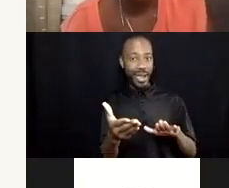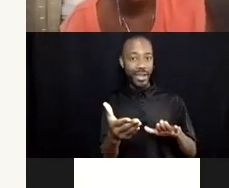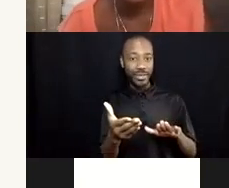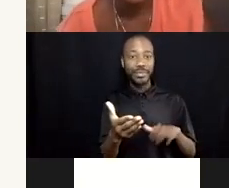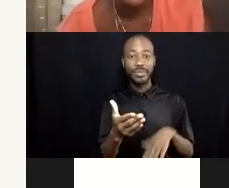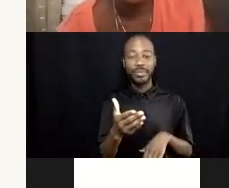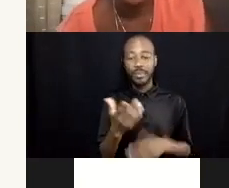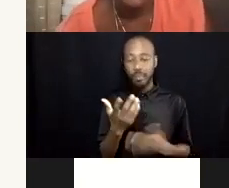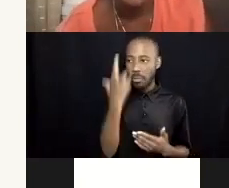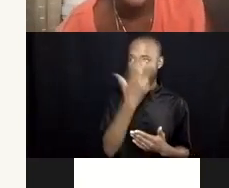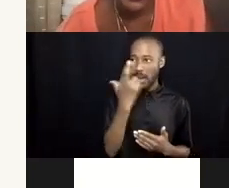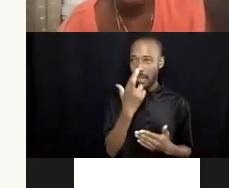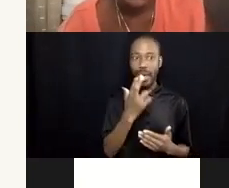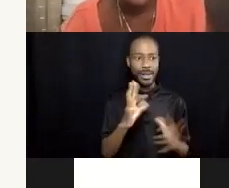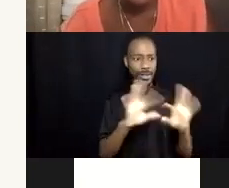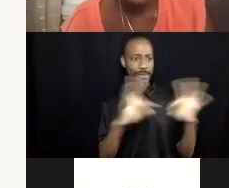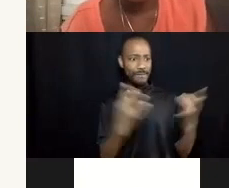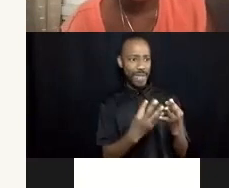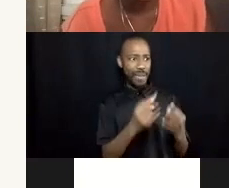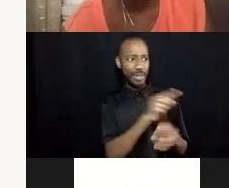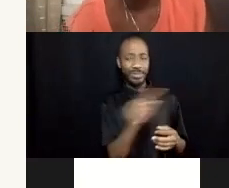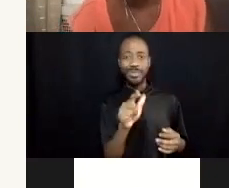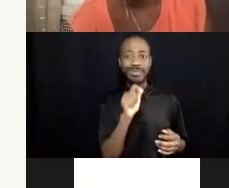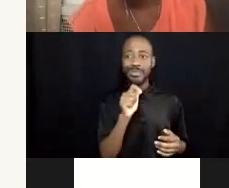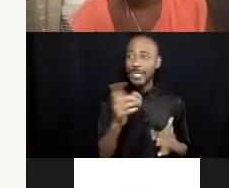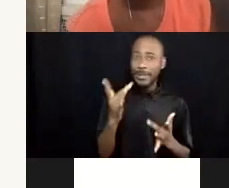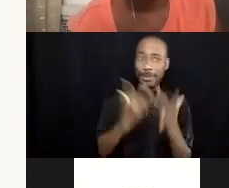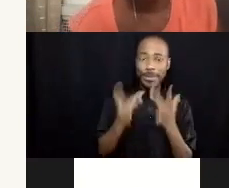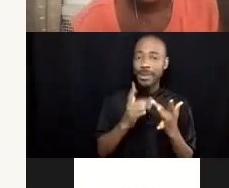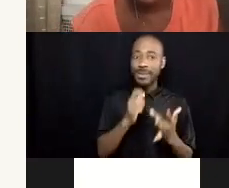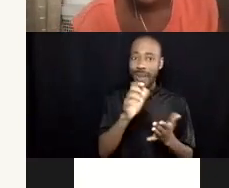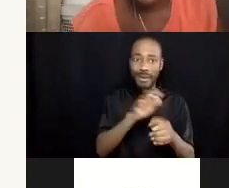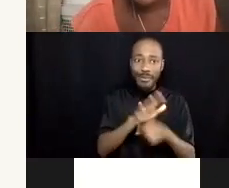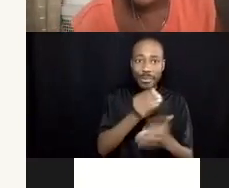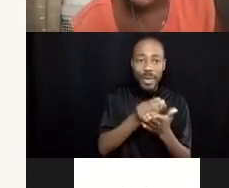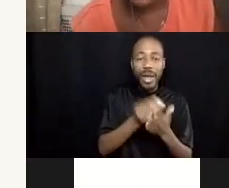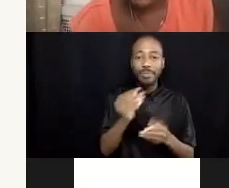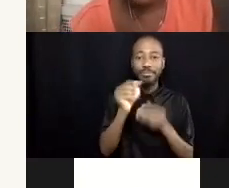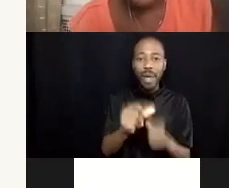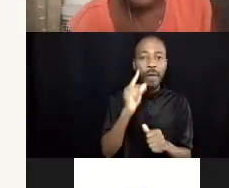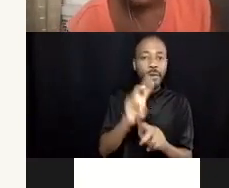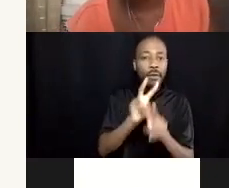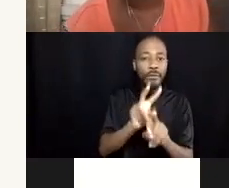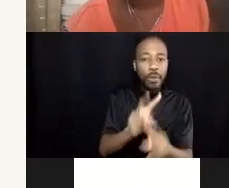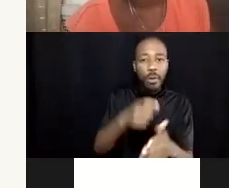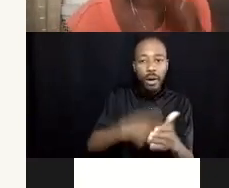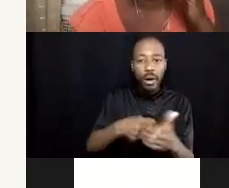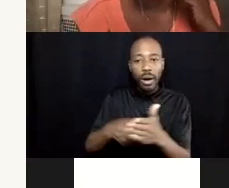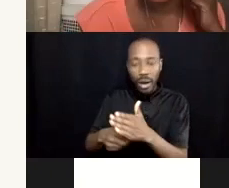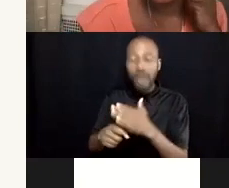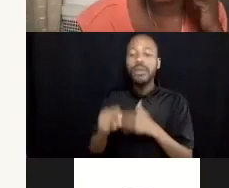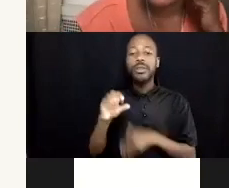the families of these trans folks of color don't have money to pay for the funeral expenses. And so one of the things that we'd like to see kind of on that nonprofit